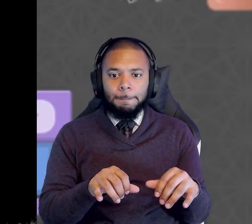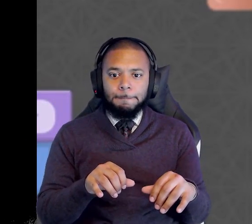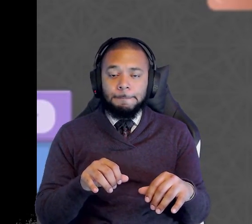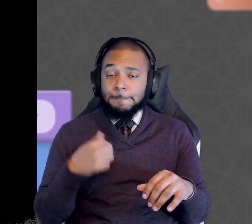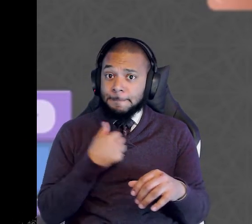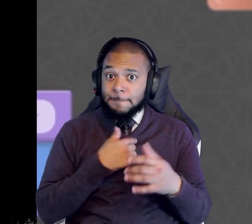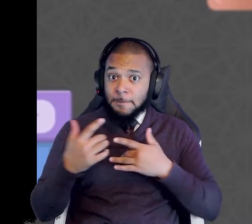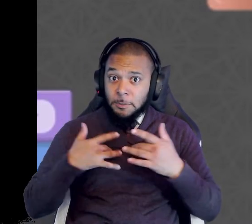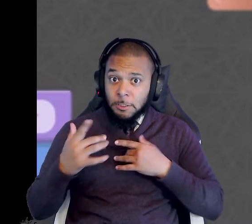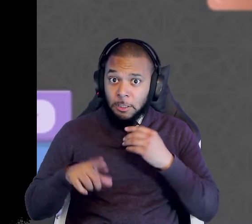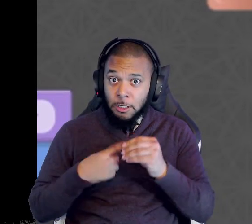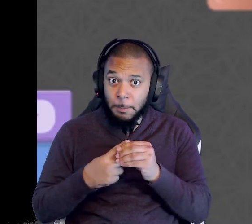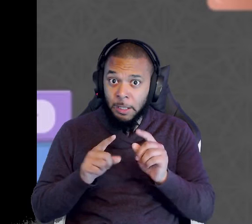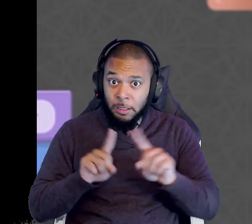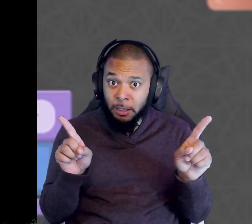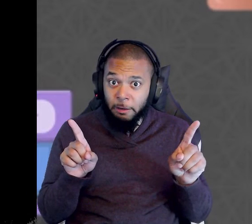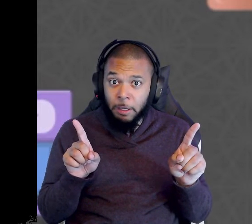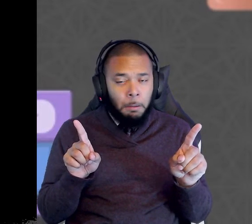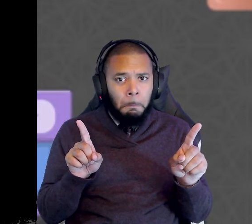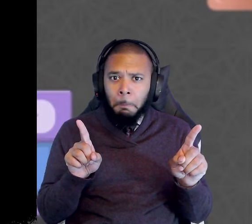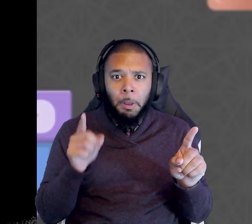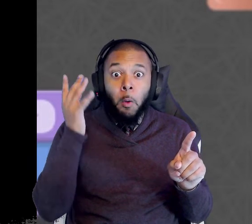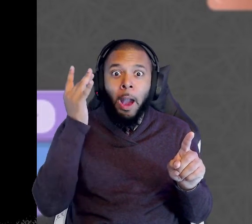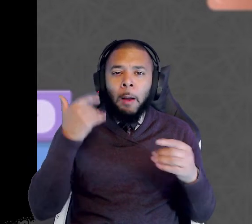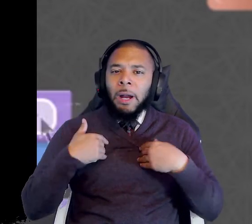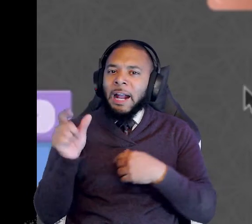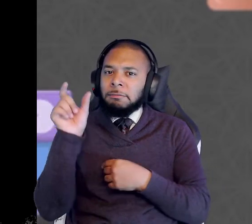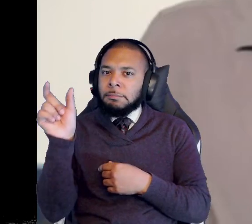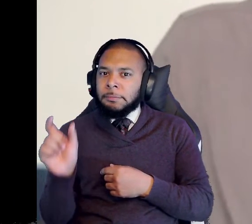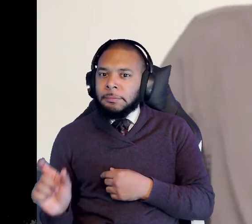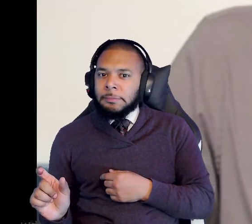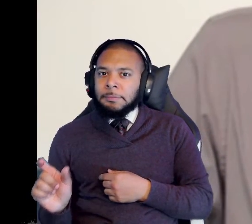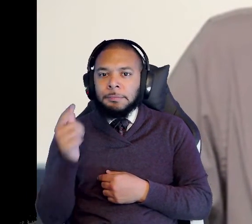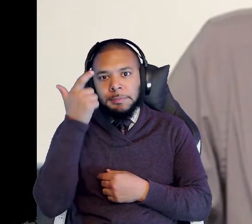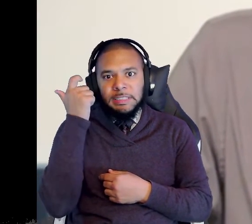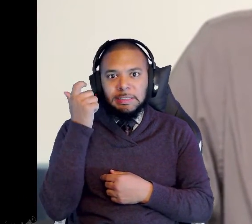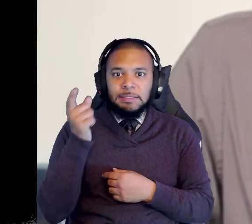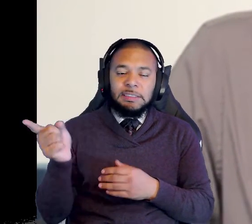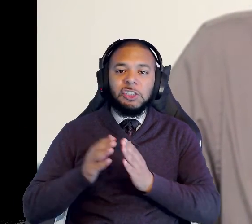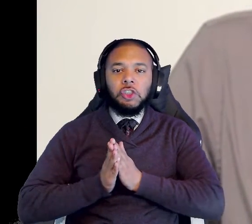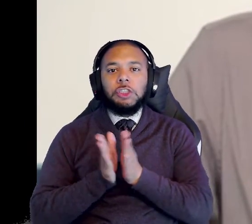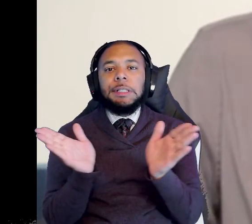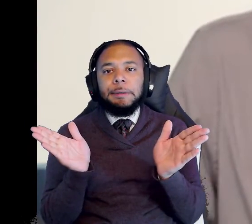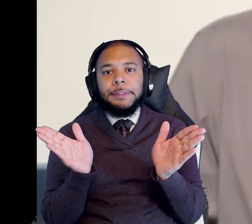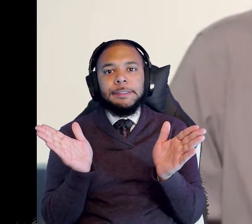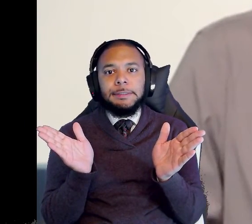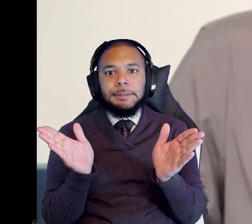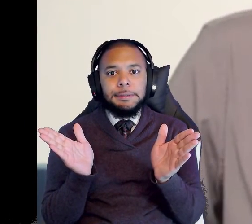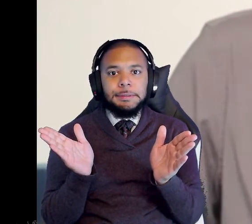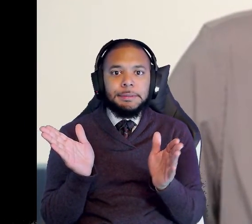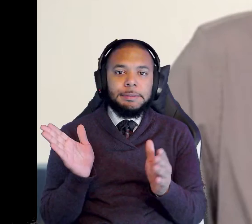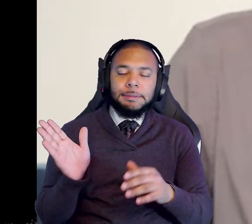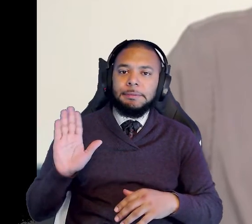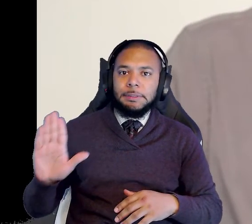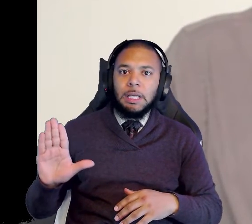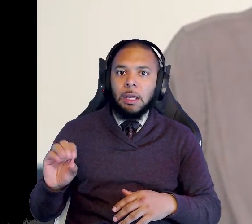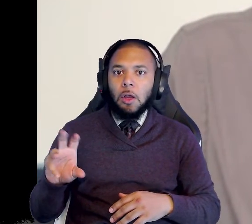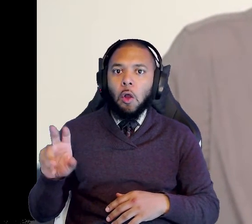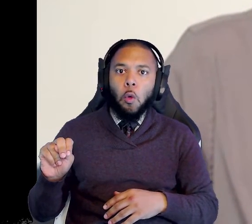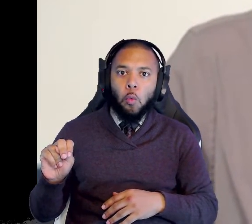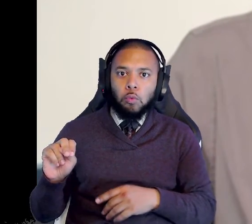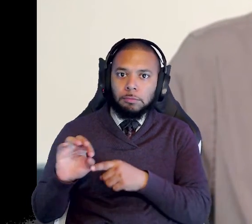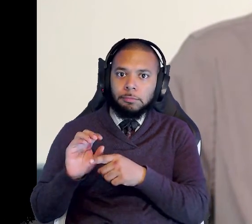differences if we use the blocks, because the blocks are generic. They're their own syntax that's